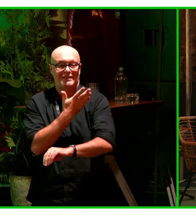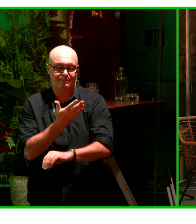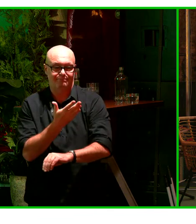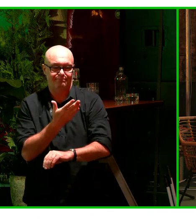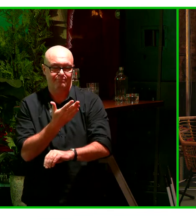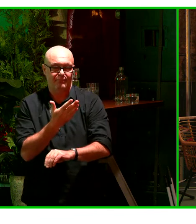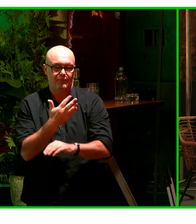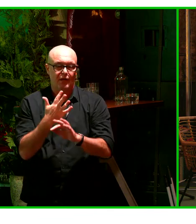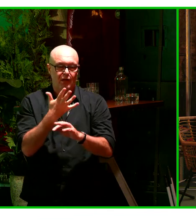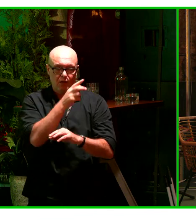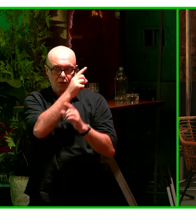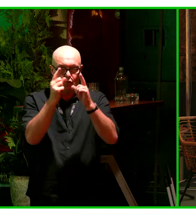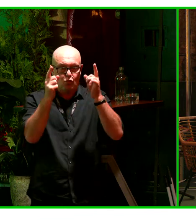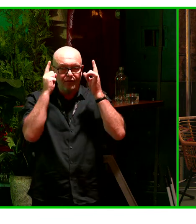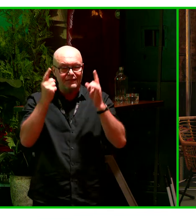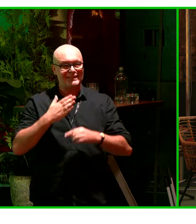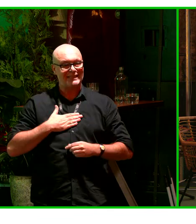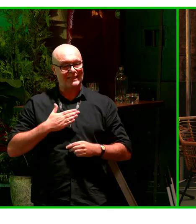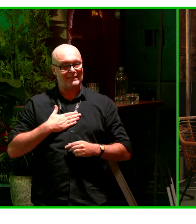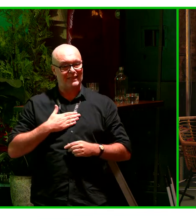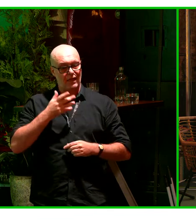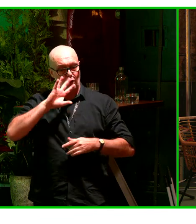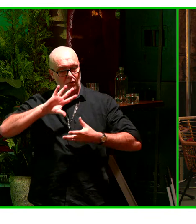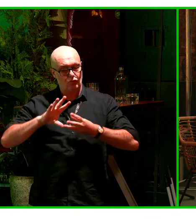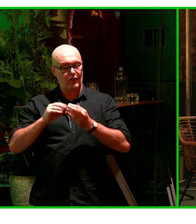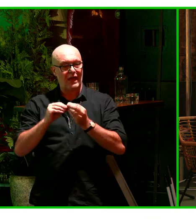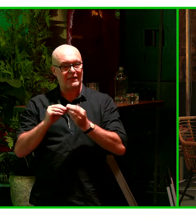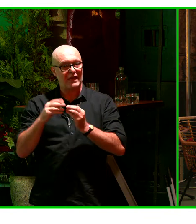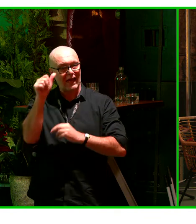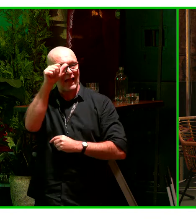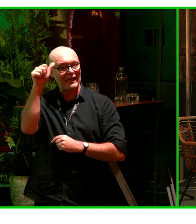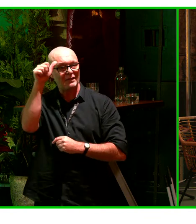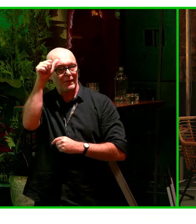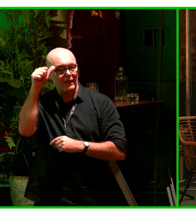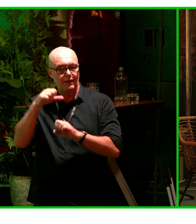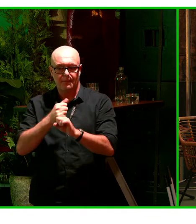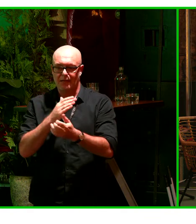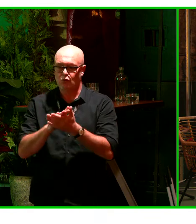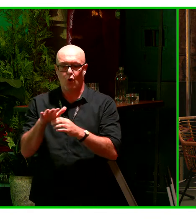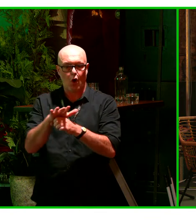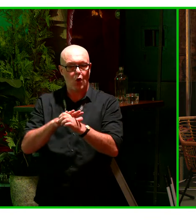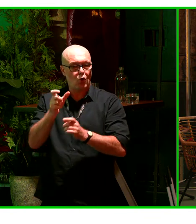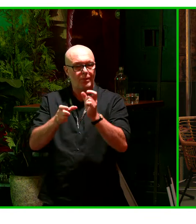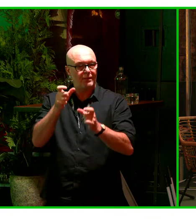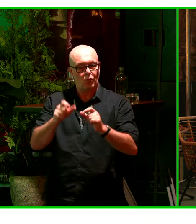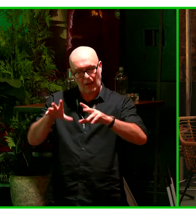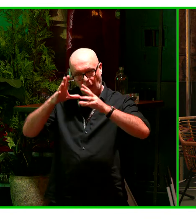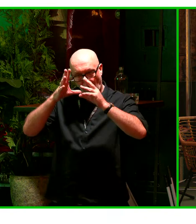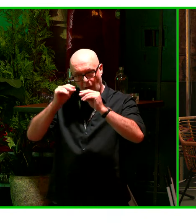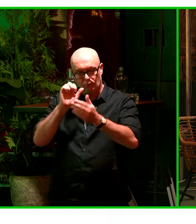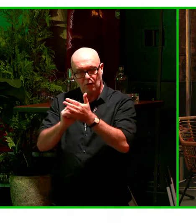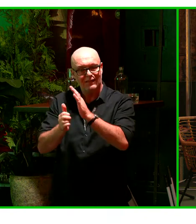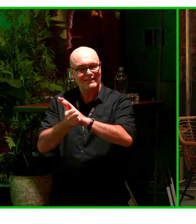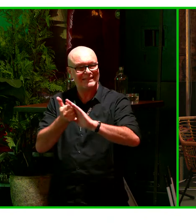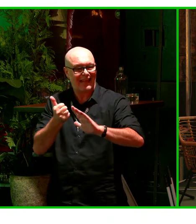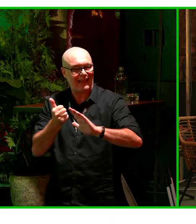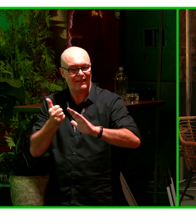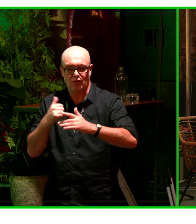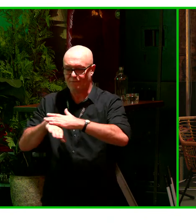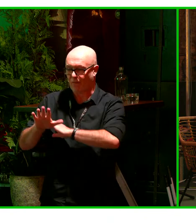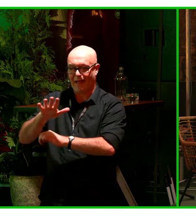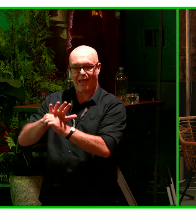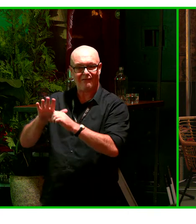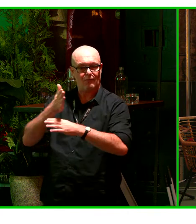is developing plans for an academy to make sure that people locally can get the skills needed around HyNet. And we have other schemes as